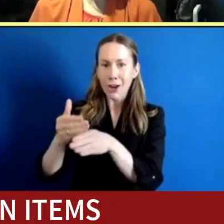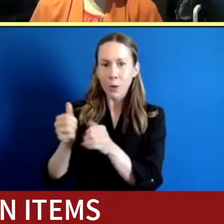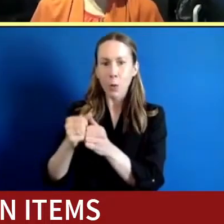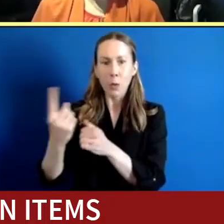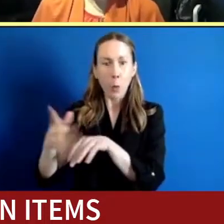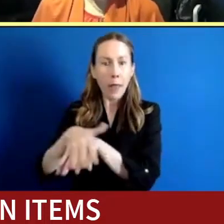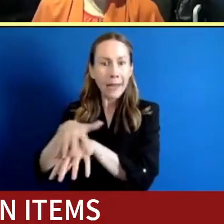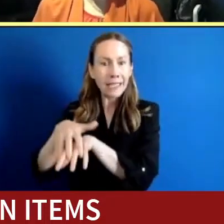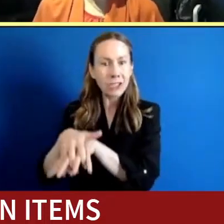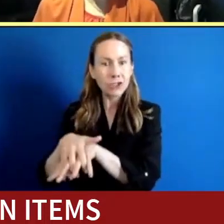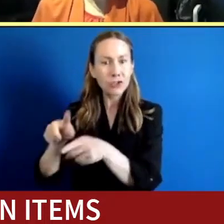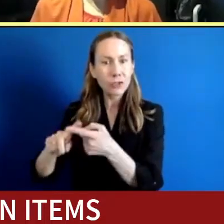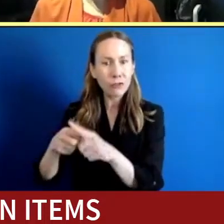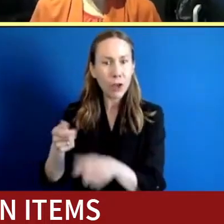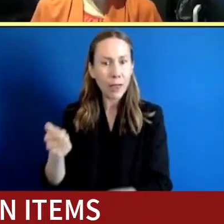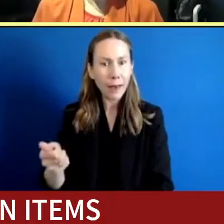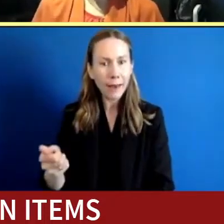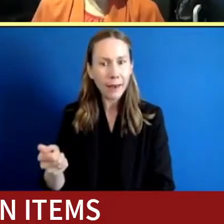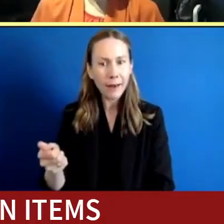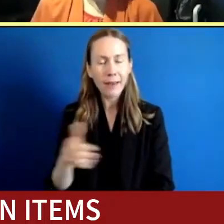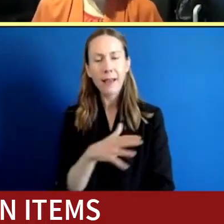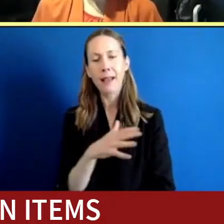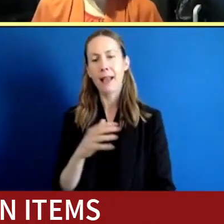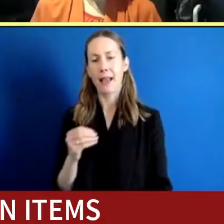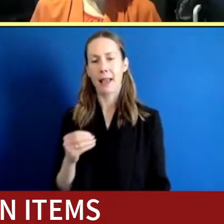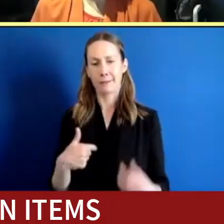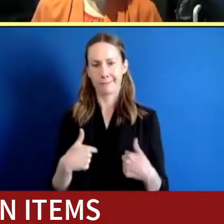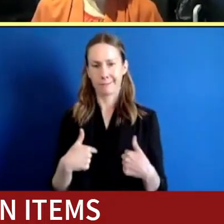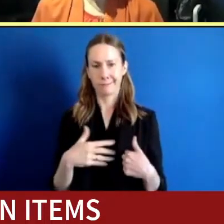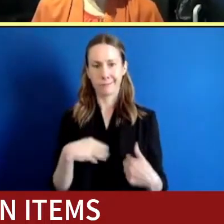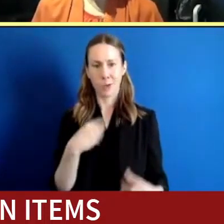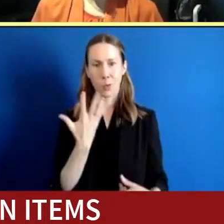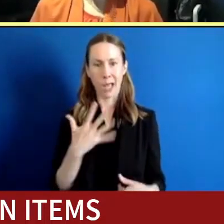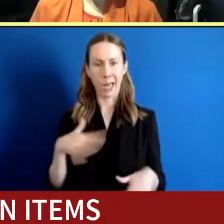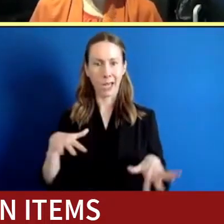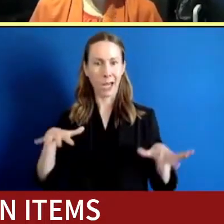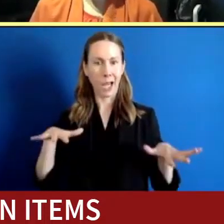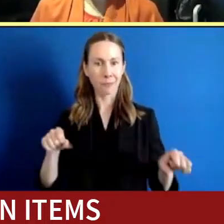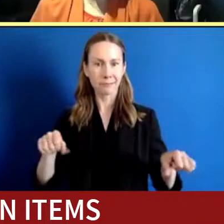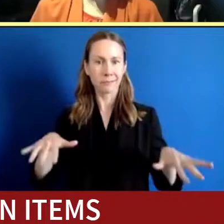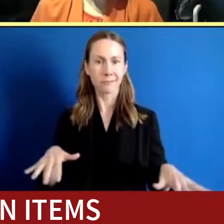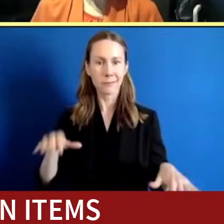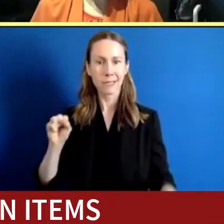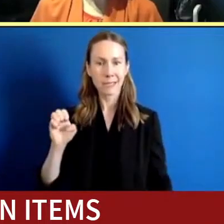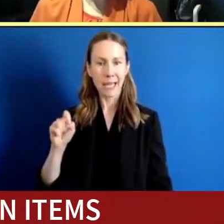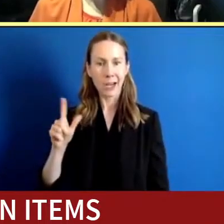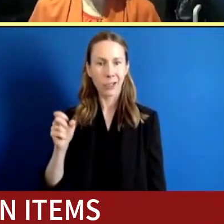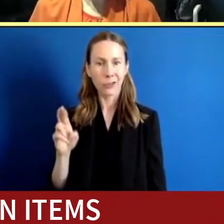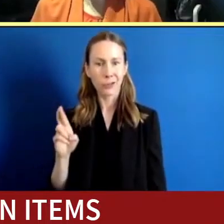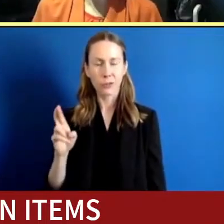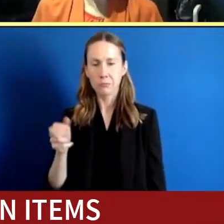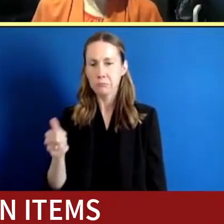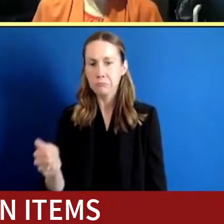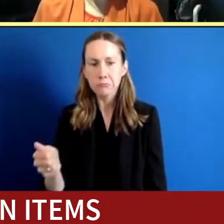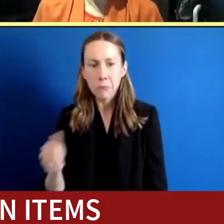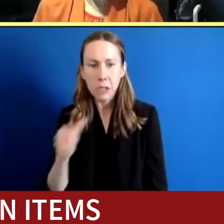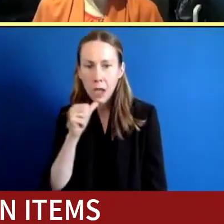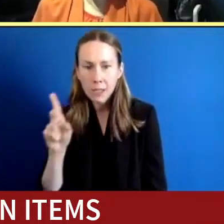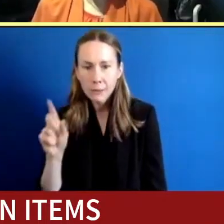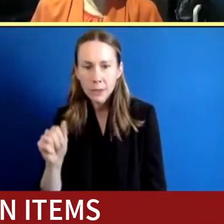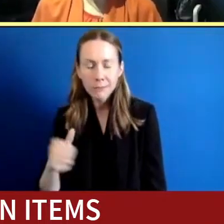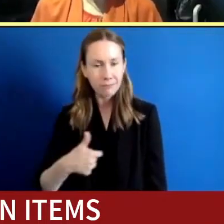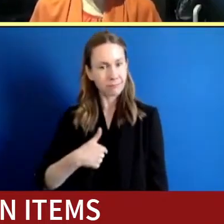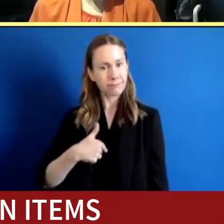friends, and I'm a white settler and she doesn't have a disability and I do,